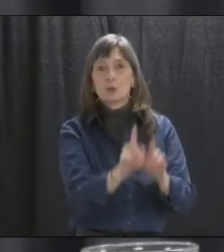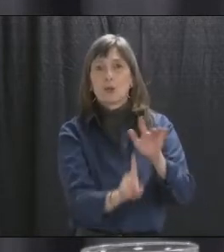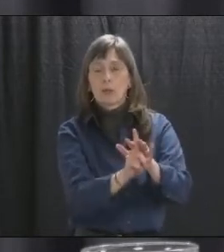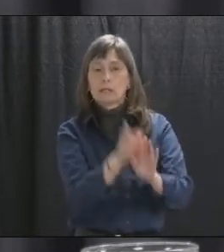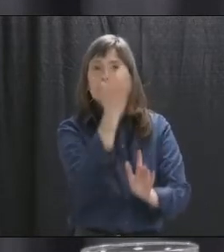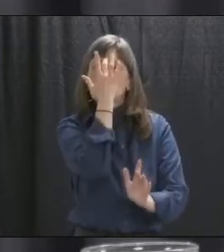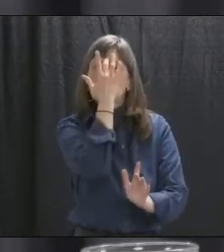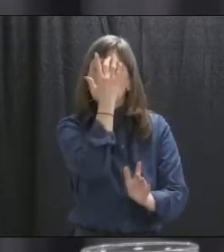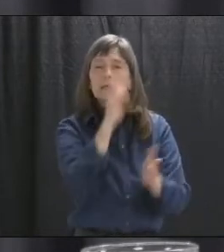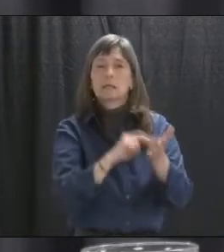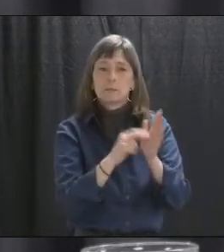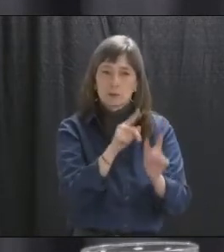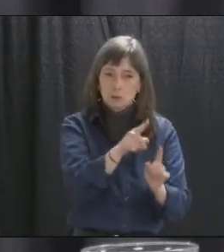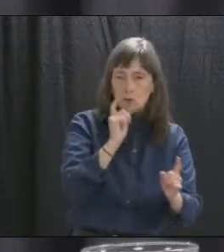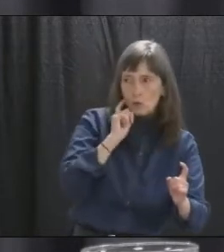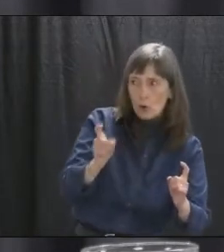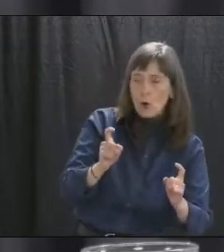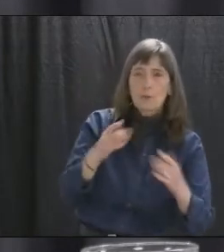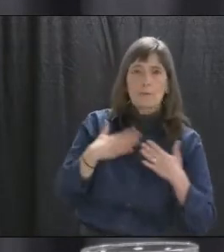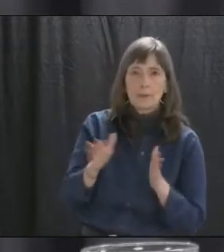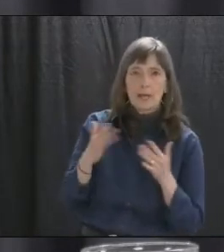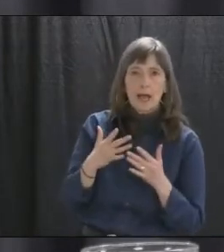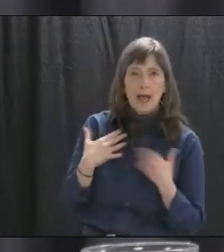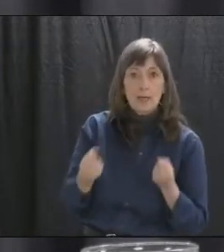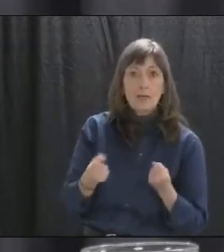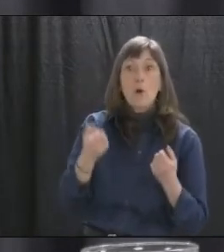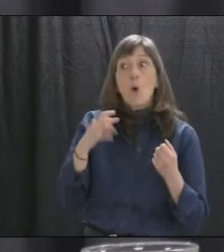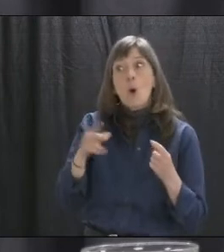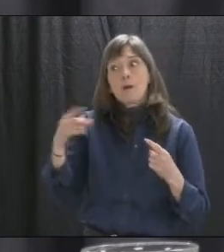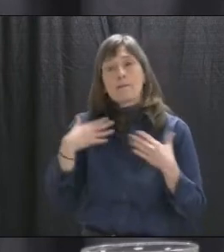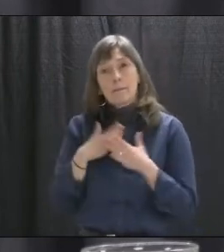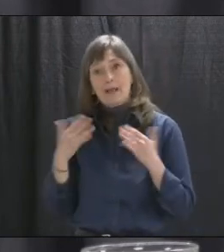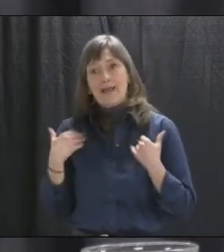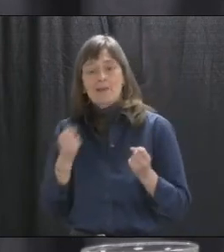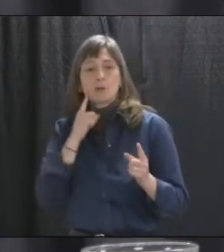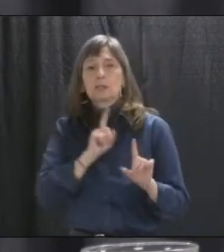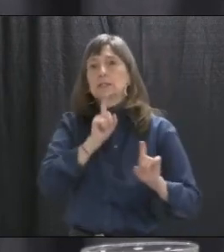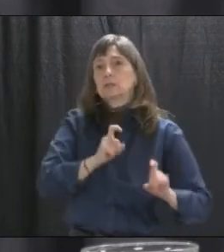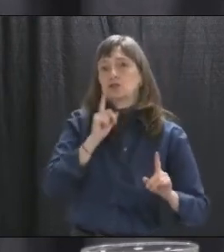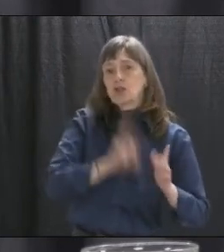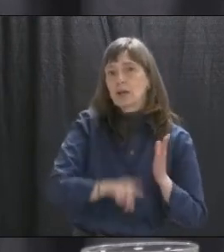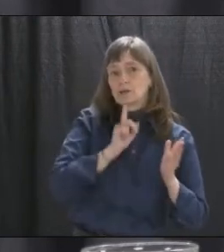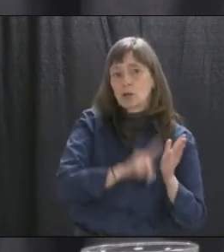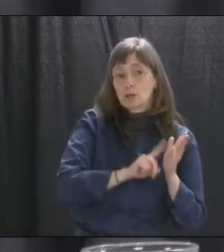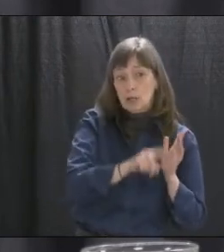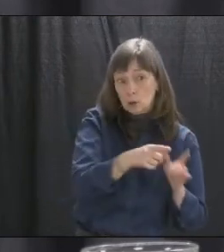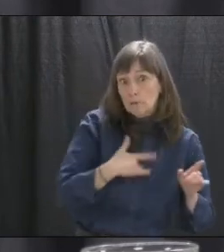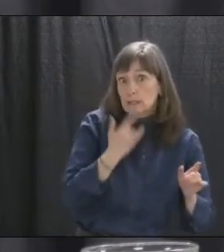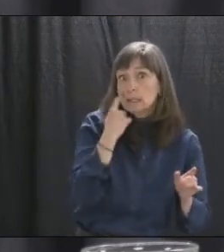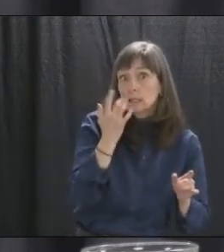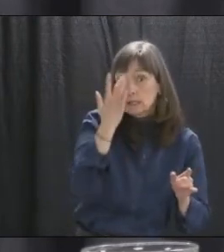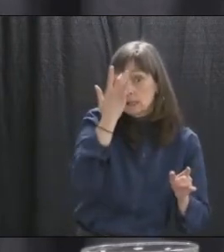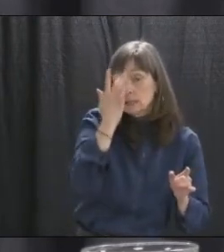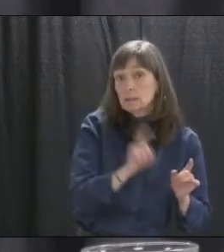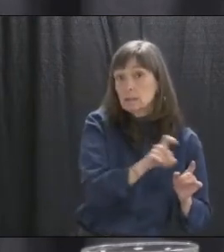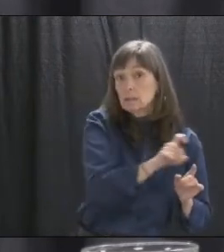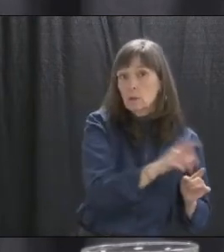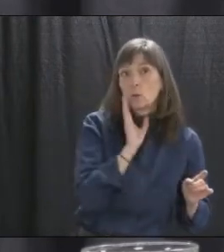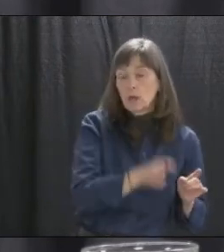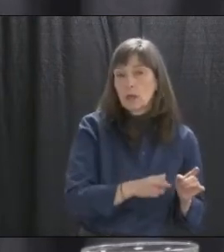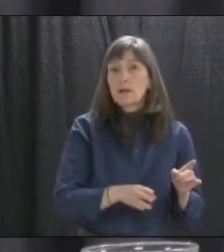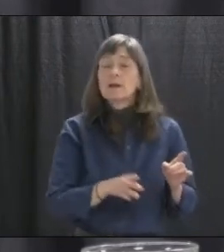then you'll be retested if appropriate. And we do know that that has happened. One of the challenges with any of the tests for